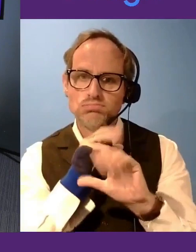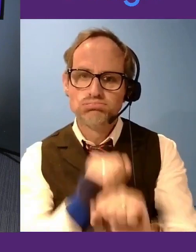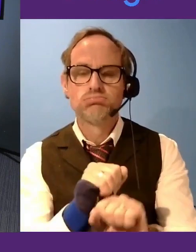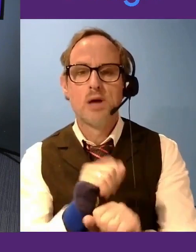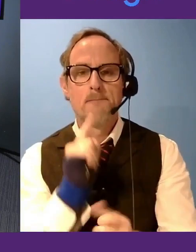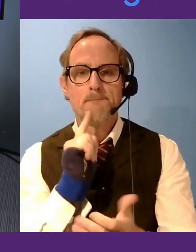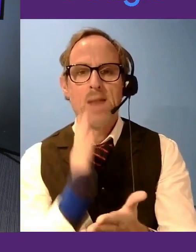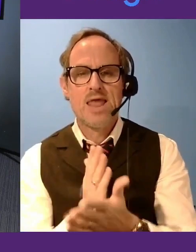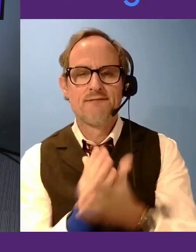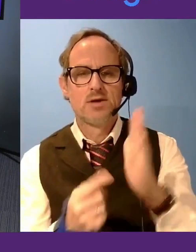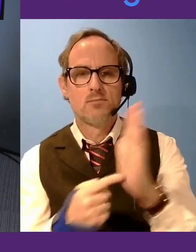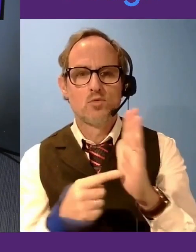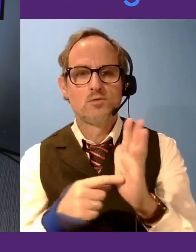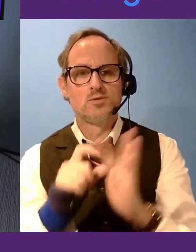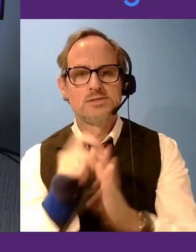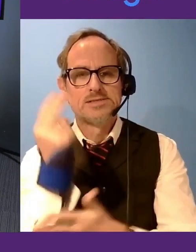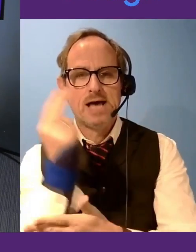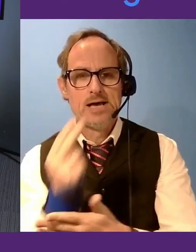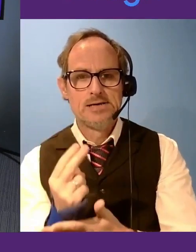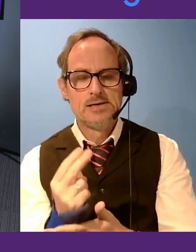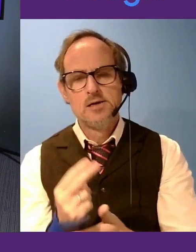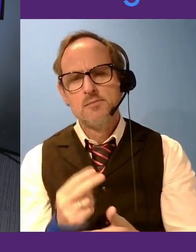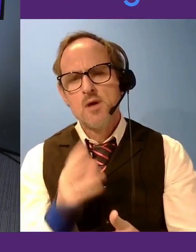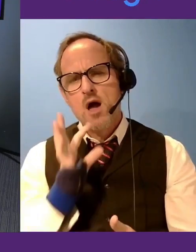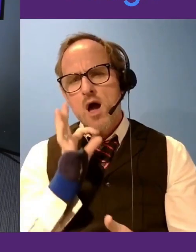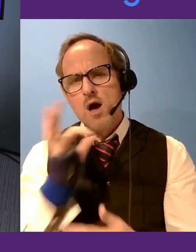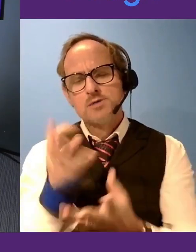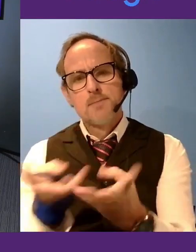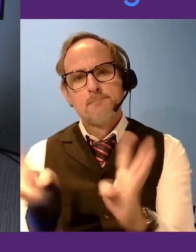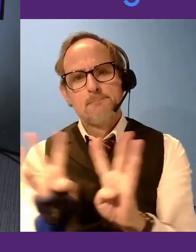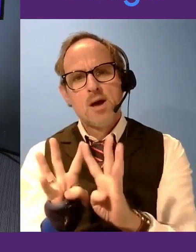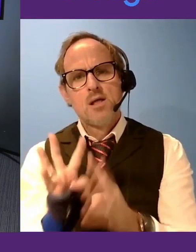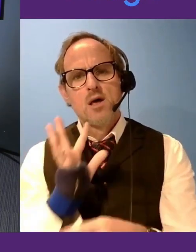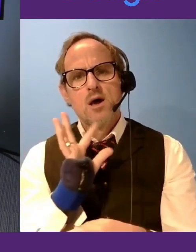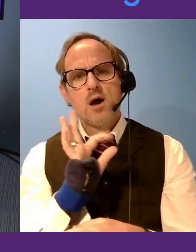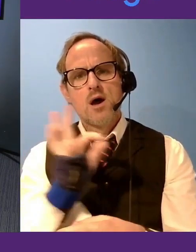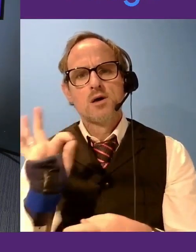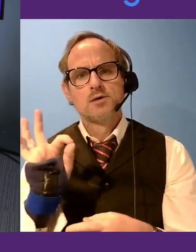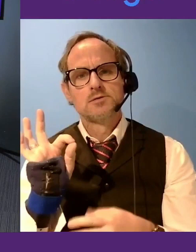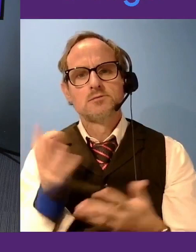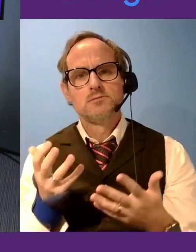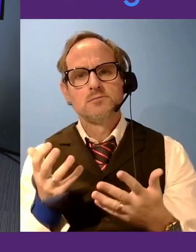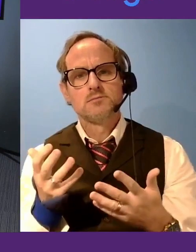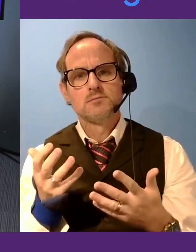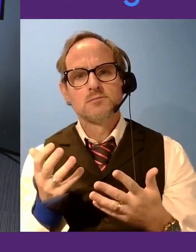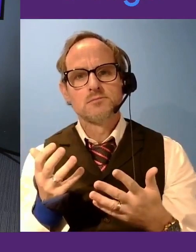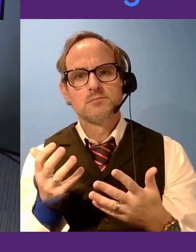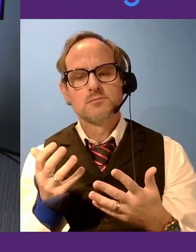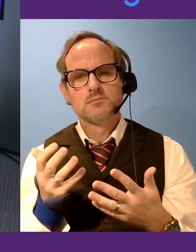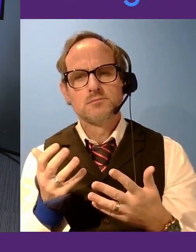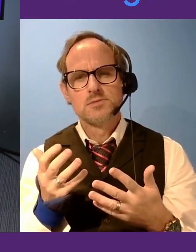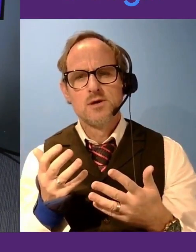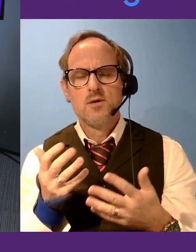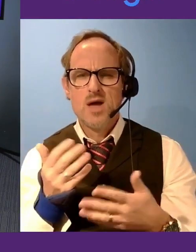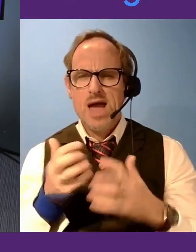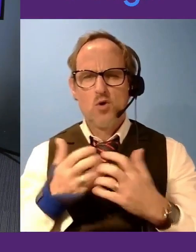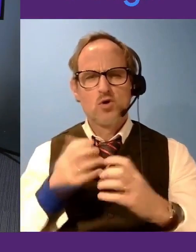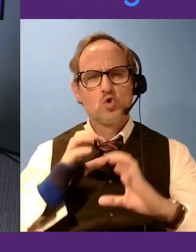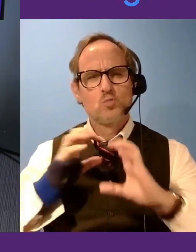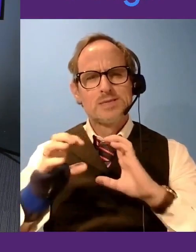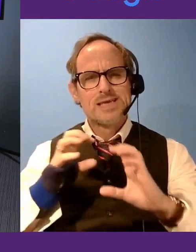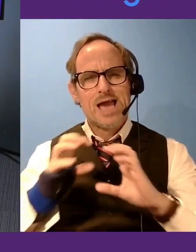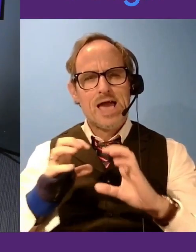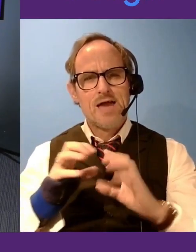But how do you communicate user pain and gain to design teams,